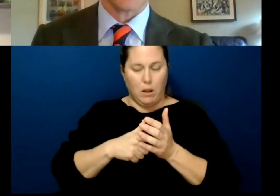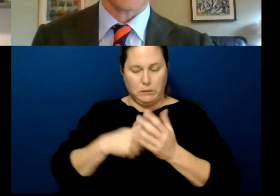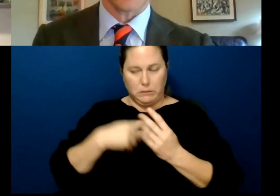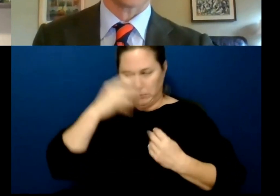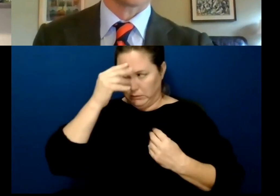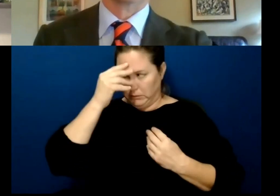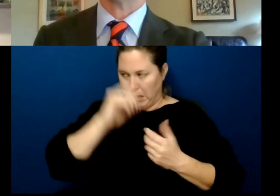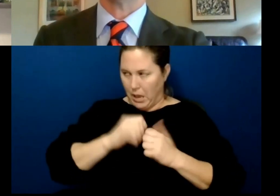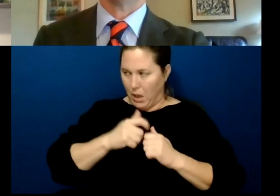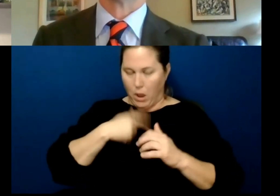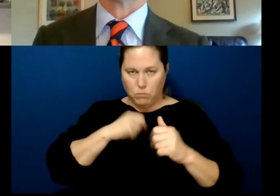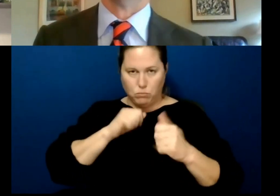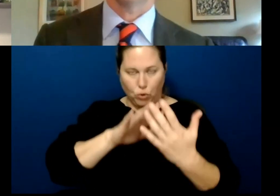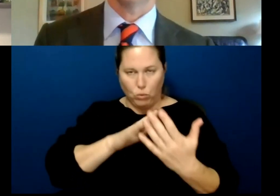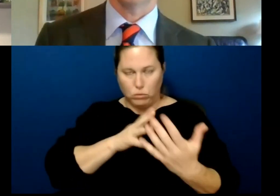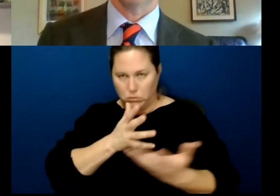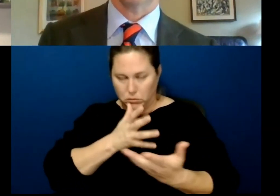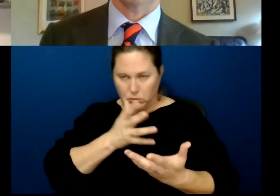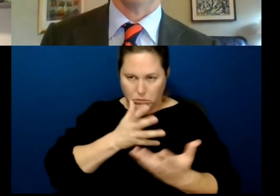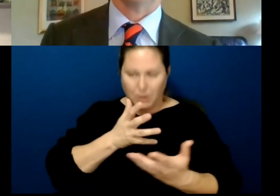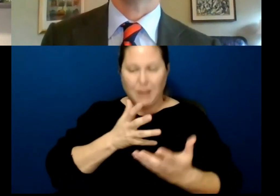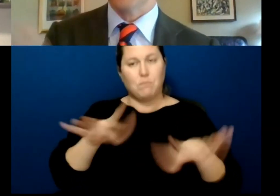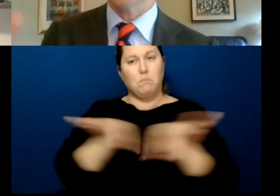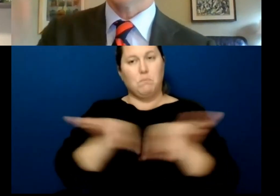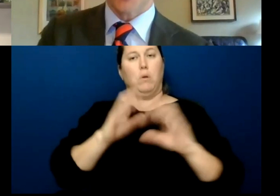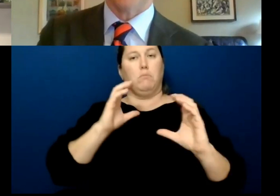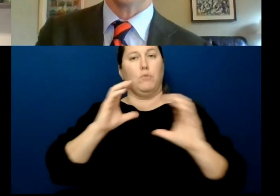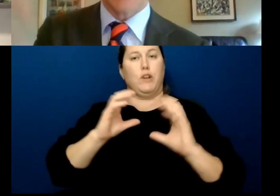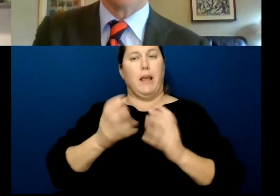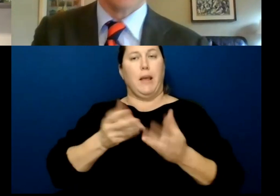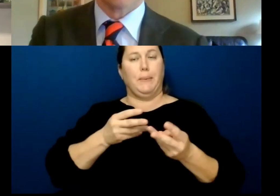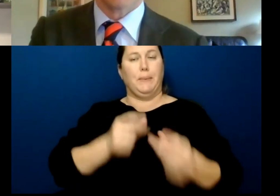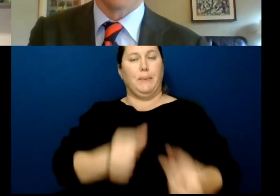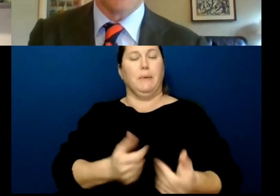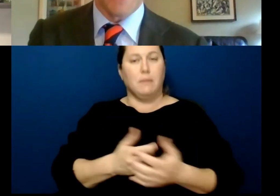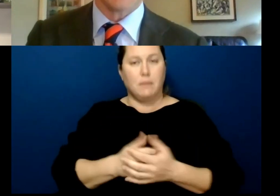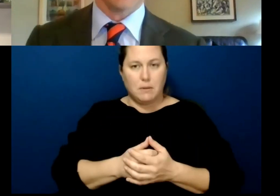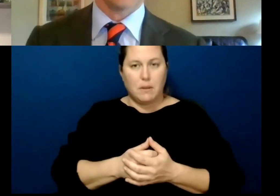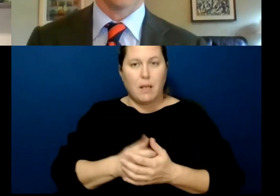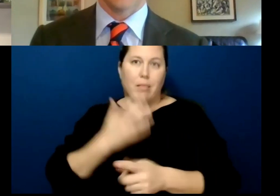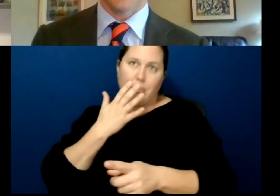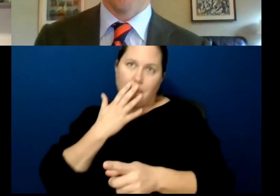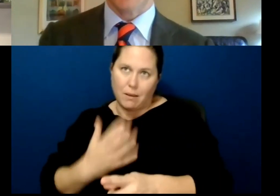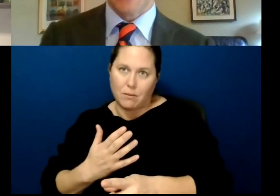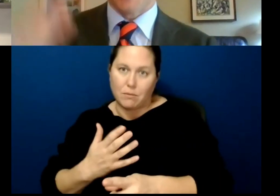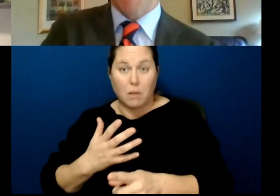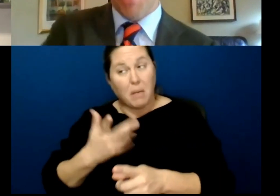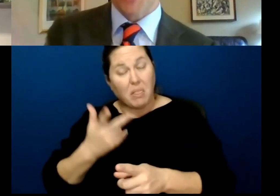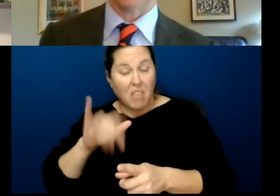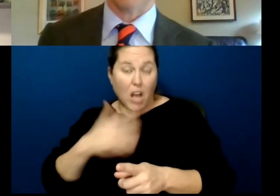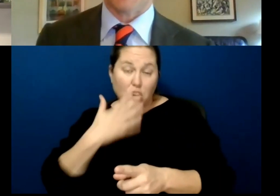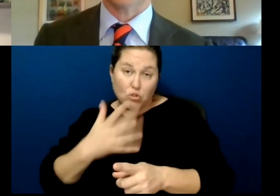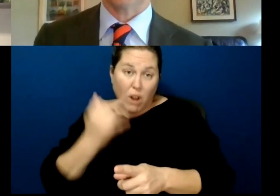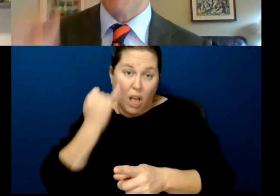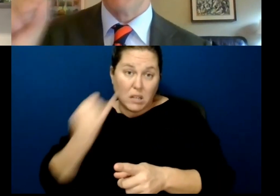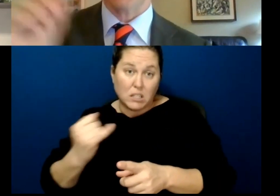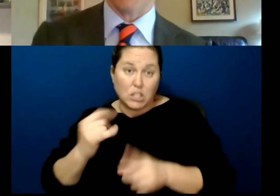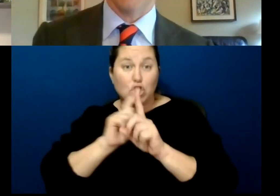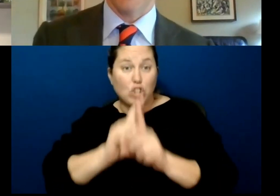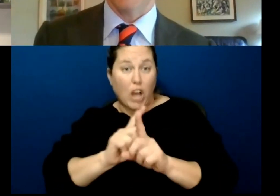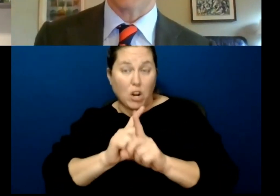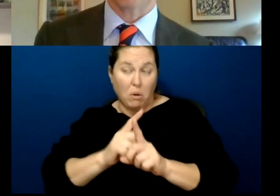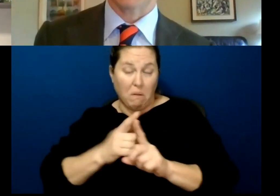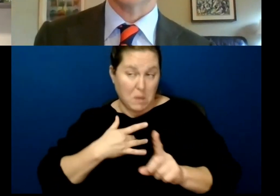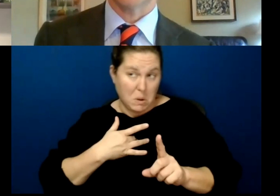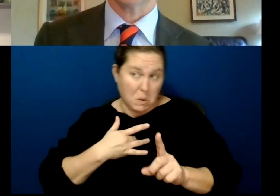you seriously. It's a great suggestion, Mr. Fermil, to start to shadow to see if you really like it. And when it's time to put yourself out there,